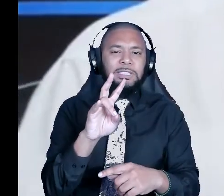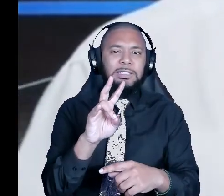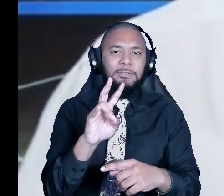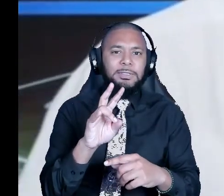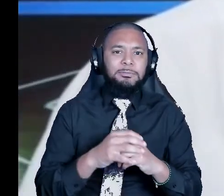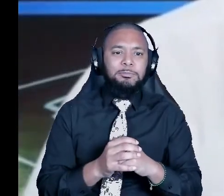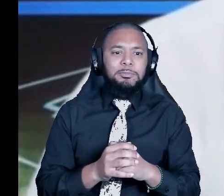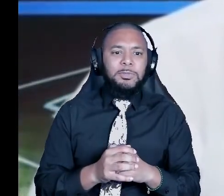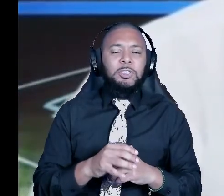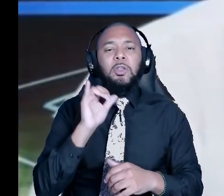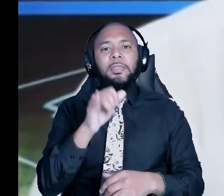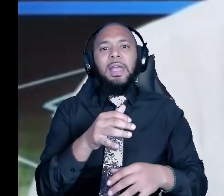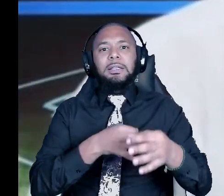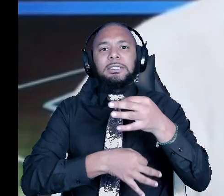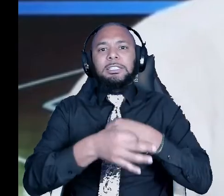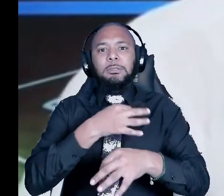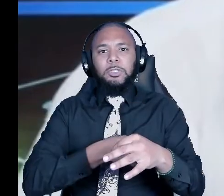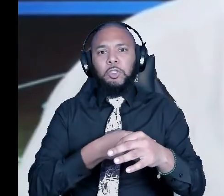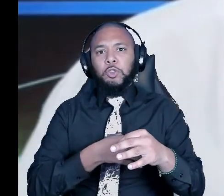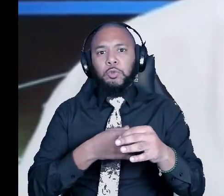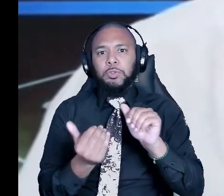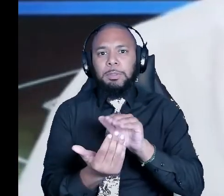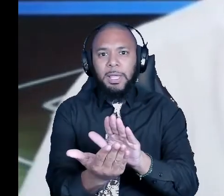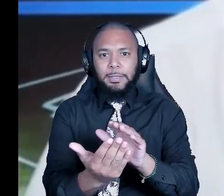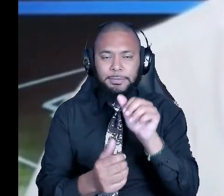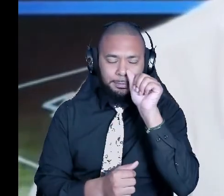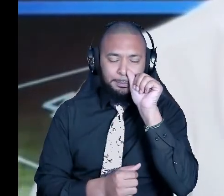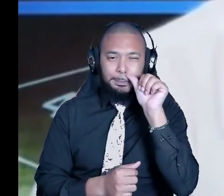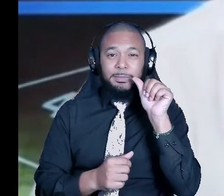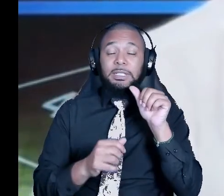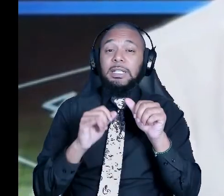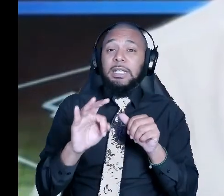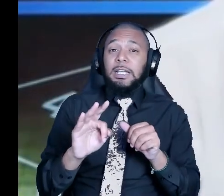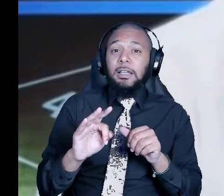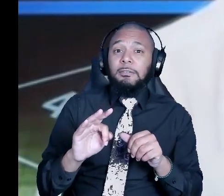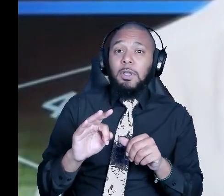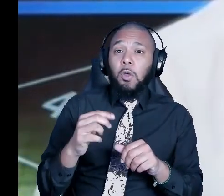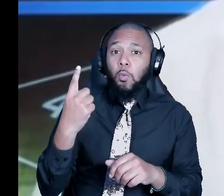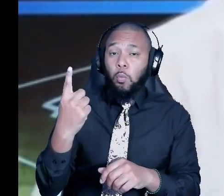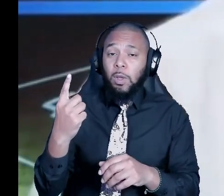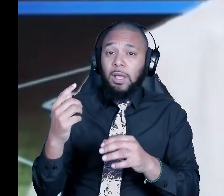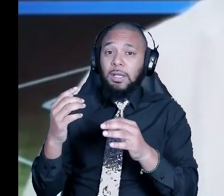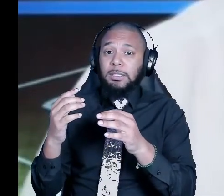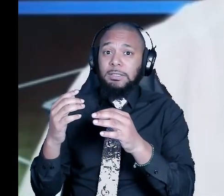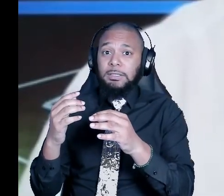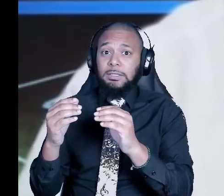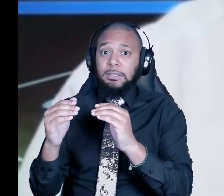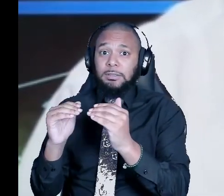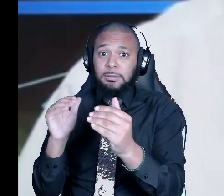method. And if one of your equations says y equals